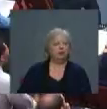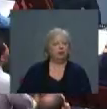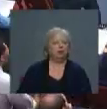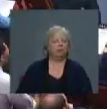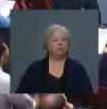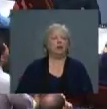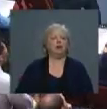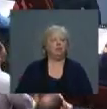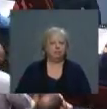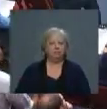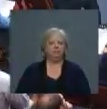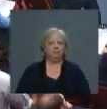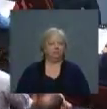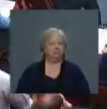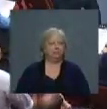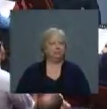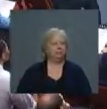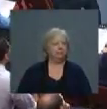Okay, Dana.